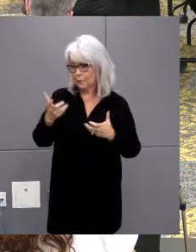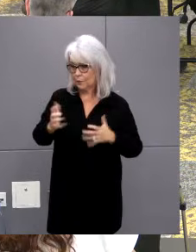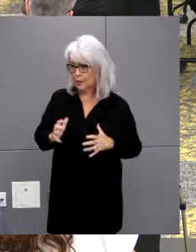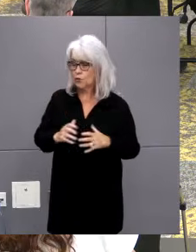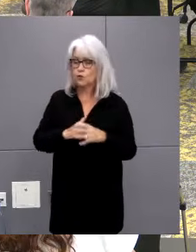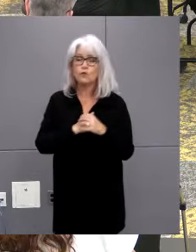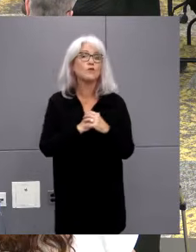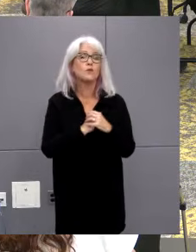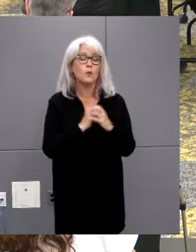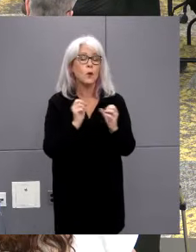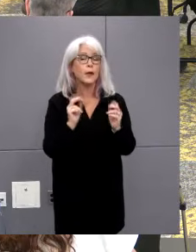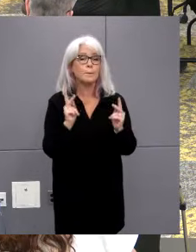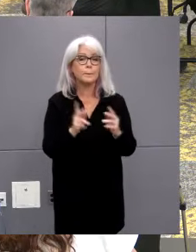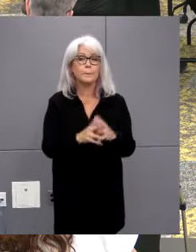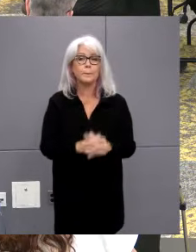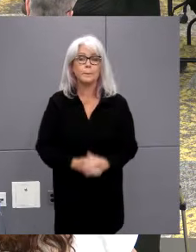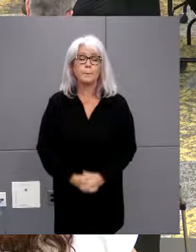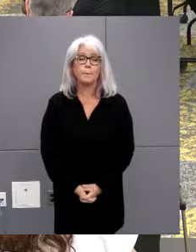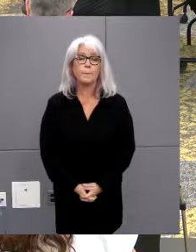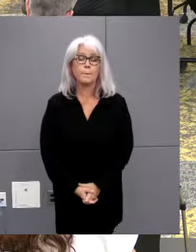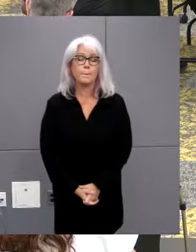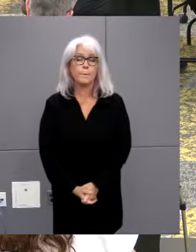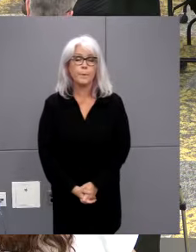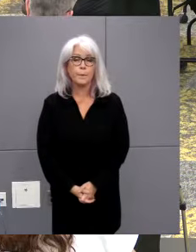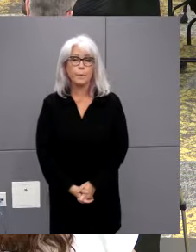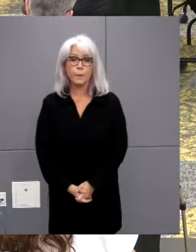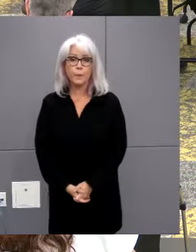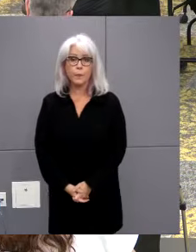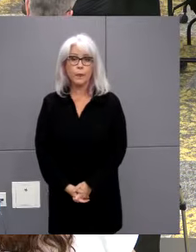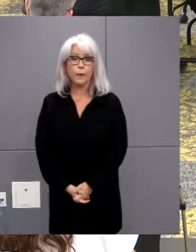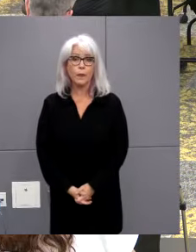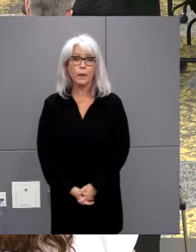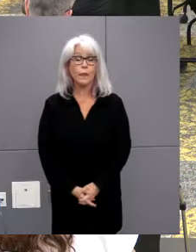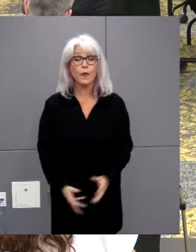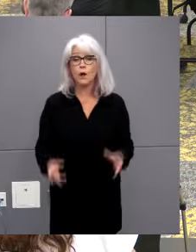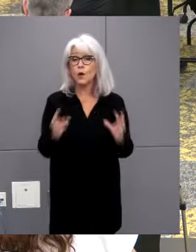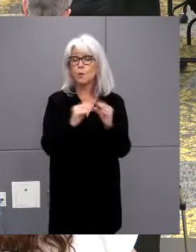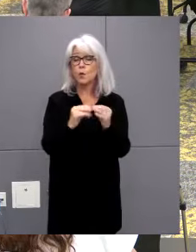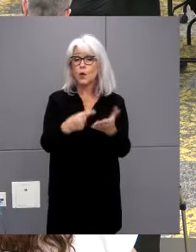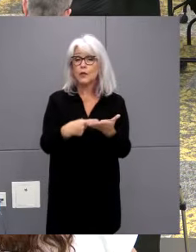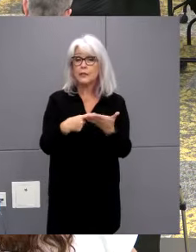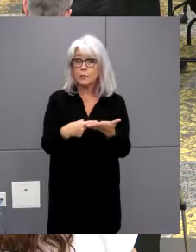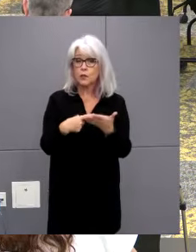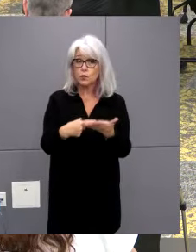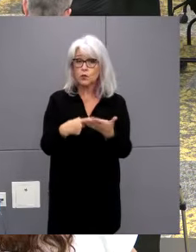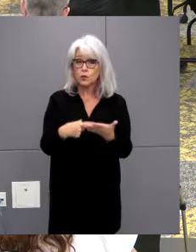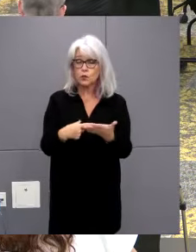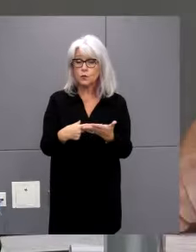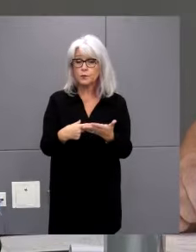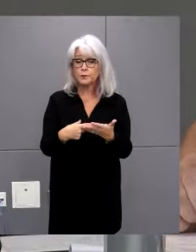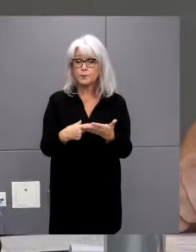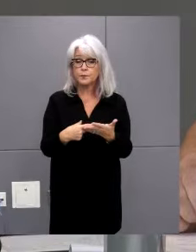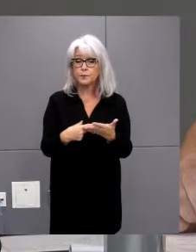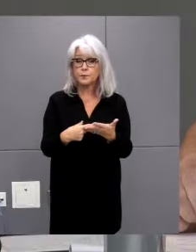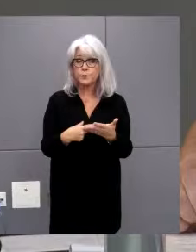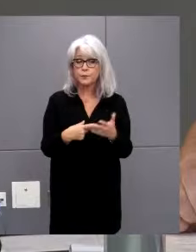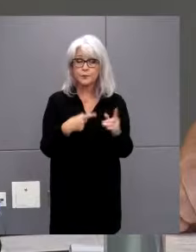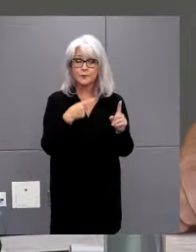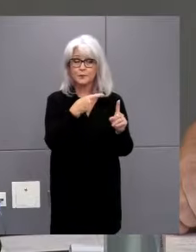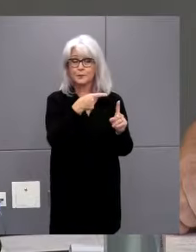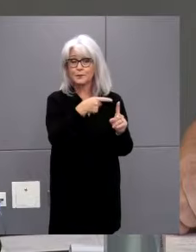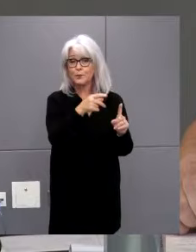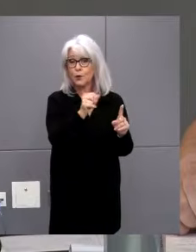good. Okay. Any more discussion on the Arts amendment?